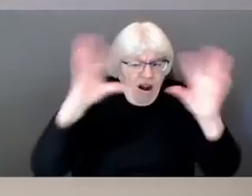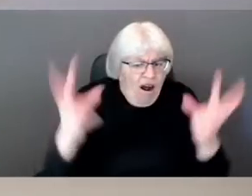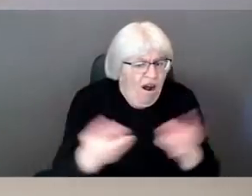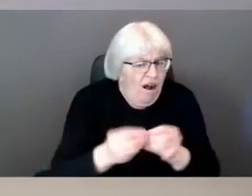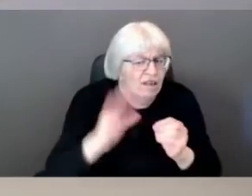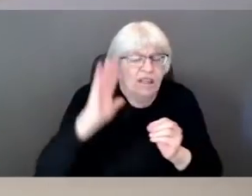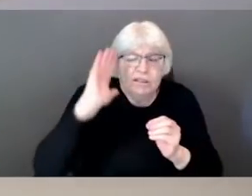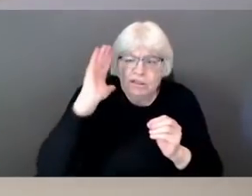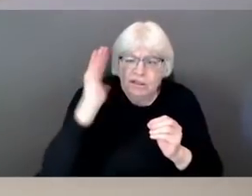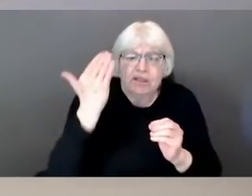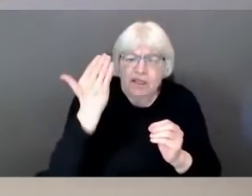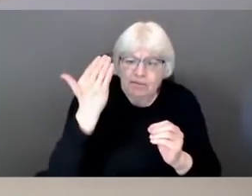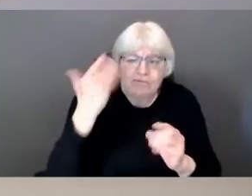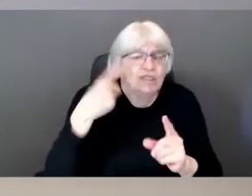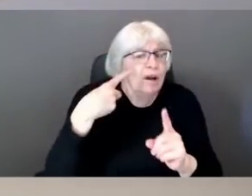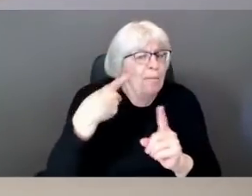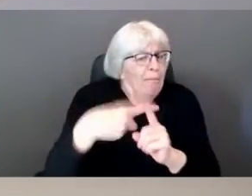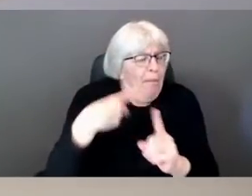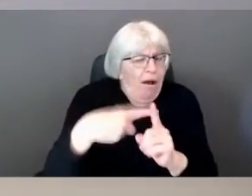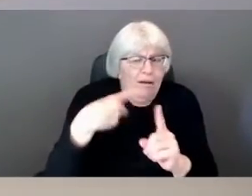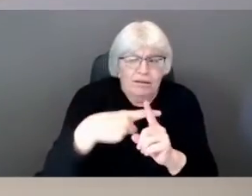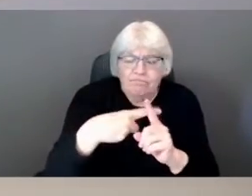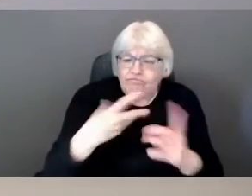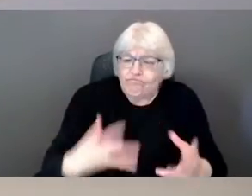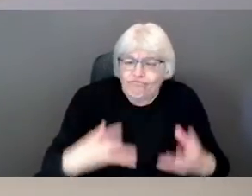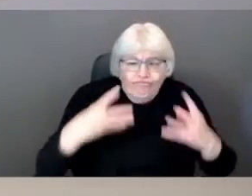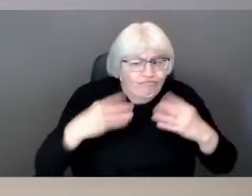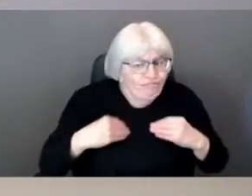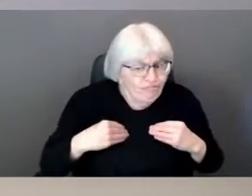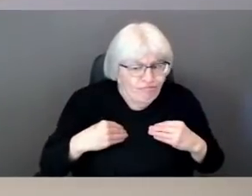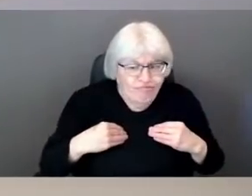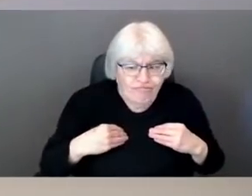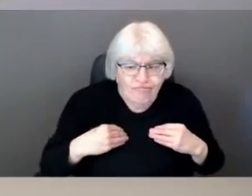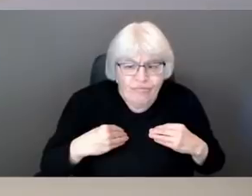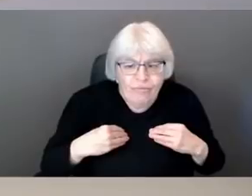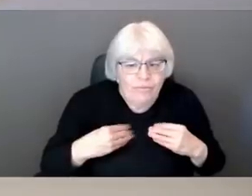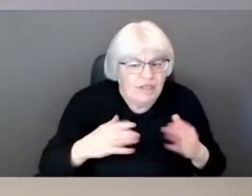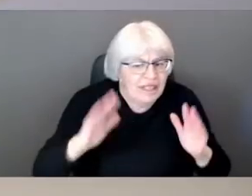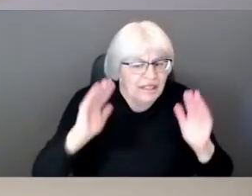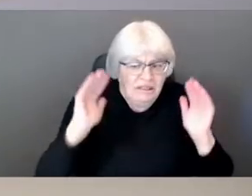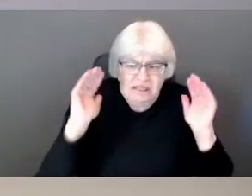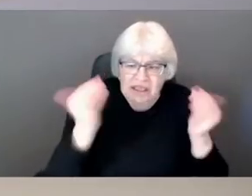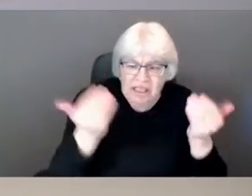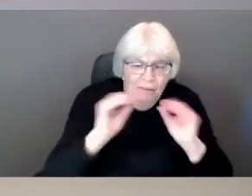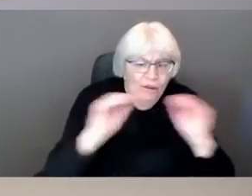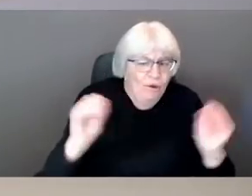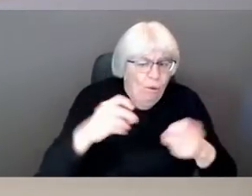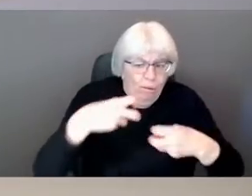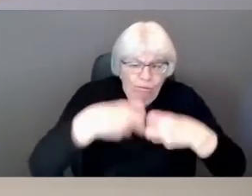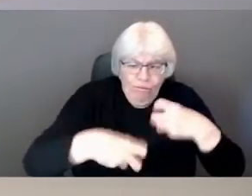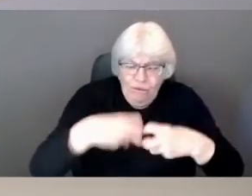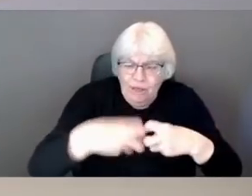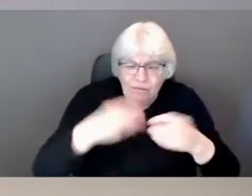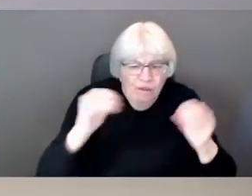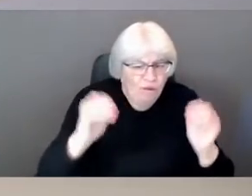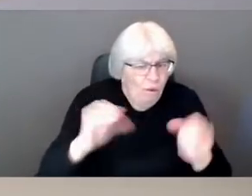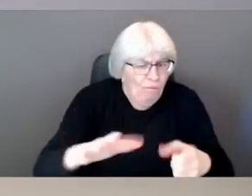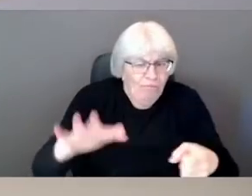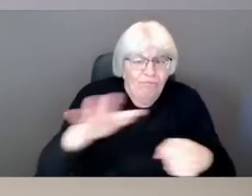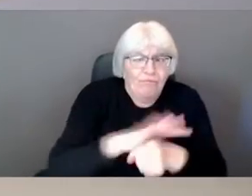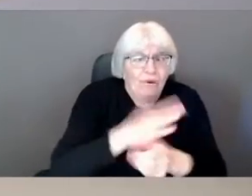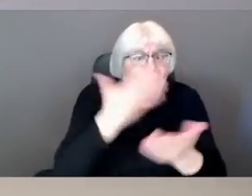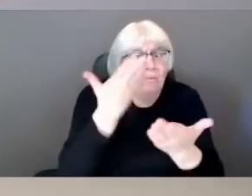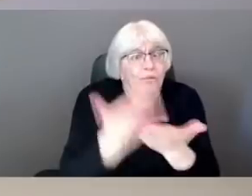any recent enforcement update on those Vax Pass, I certainly can follow up with you. I do have one more